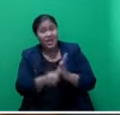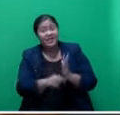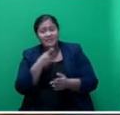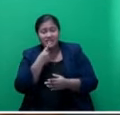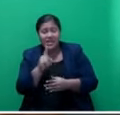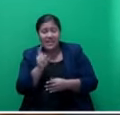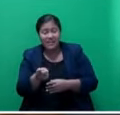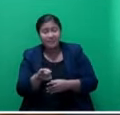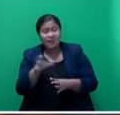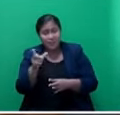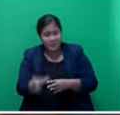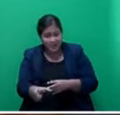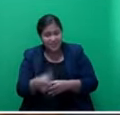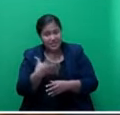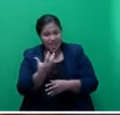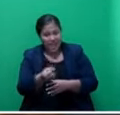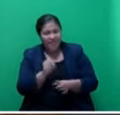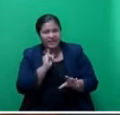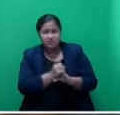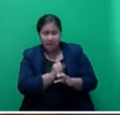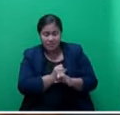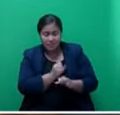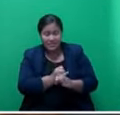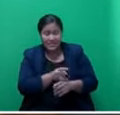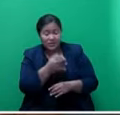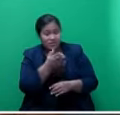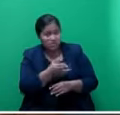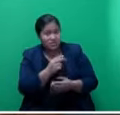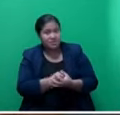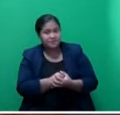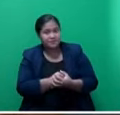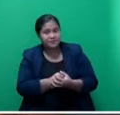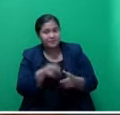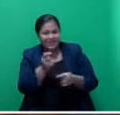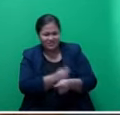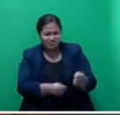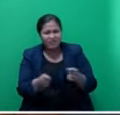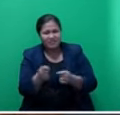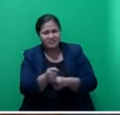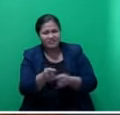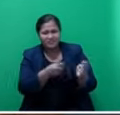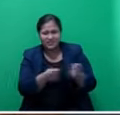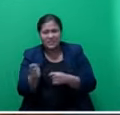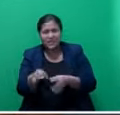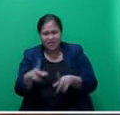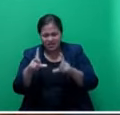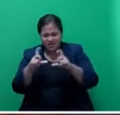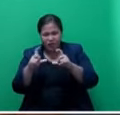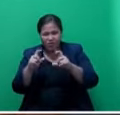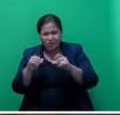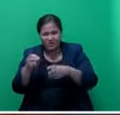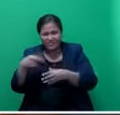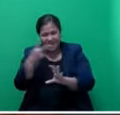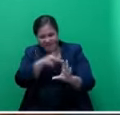person commits a summary offence if he or she, by way of trade, distributes photographs or films